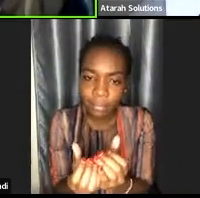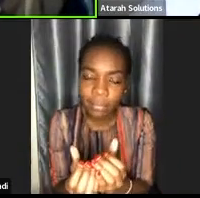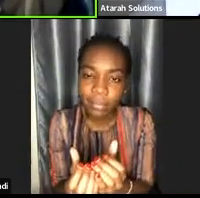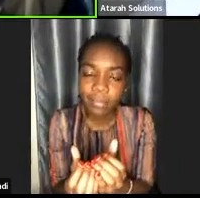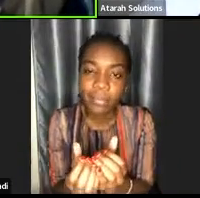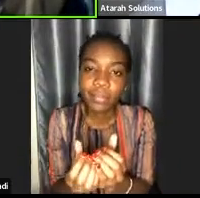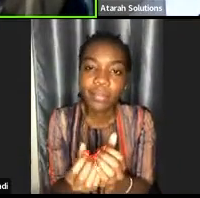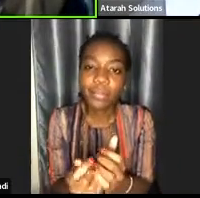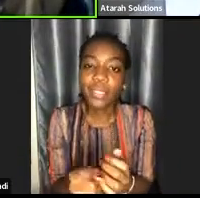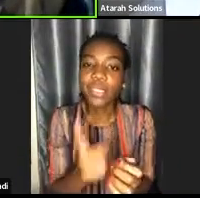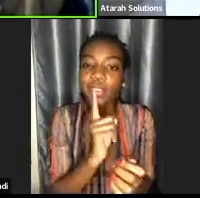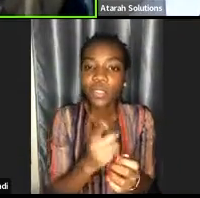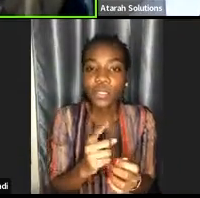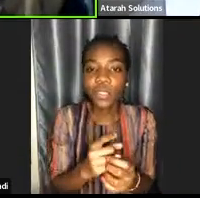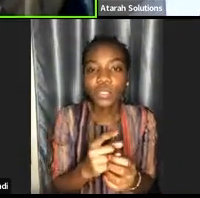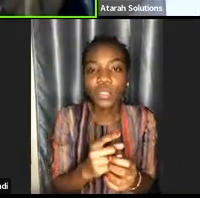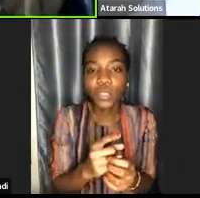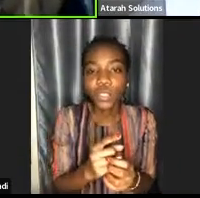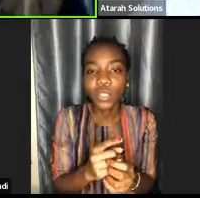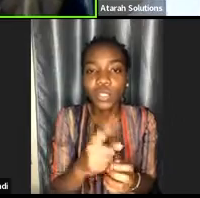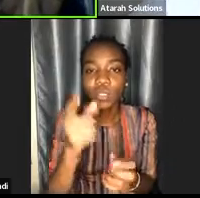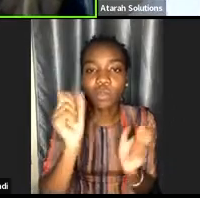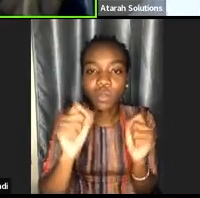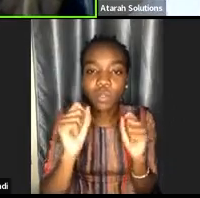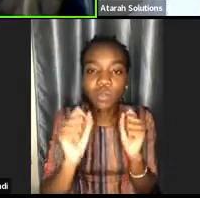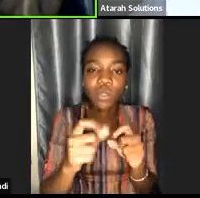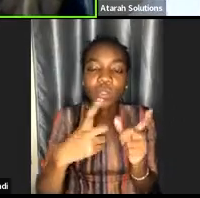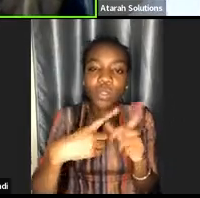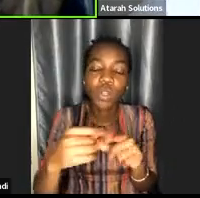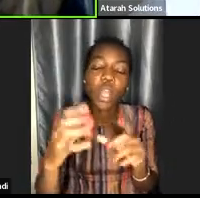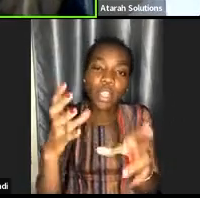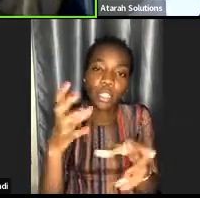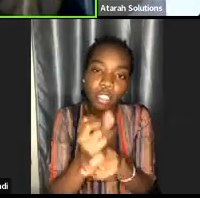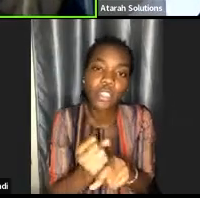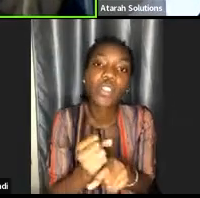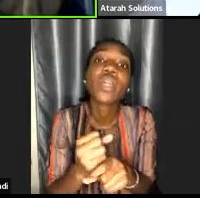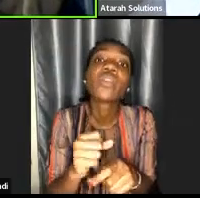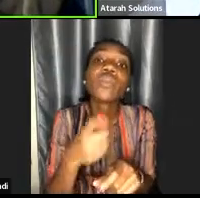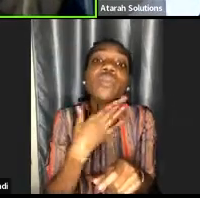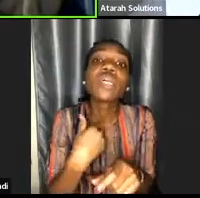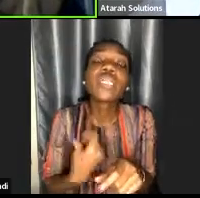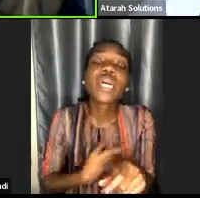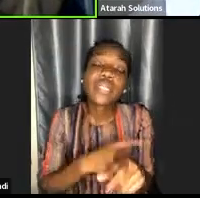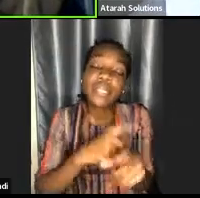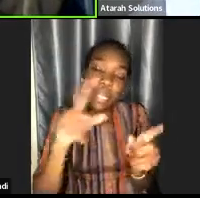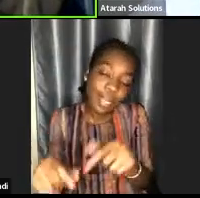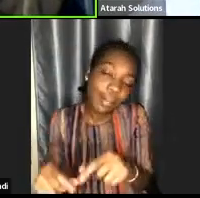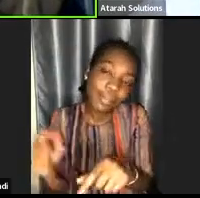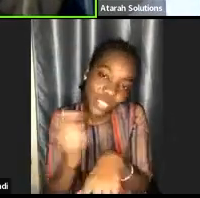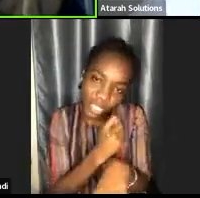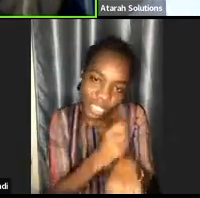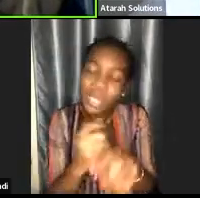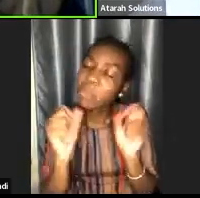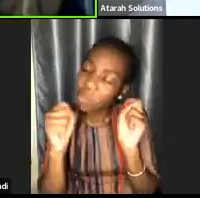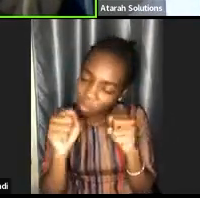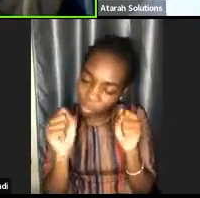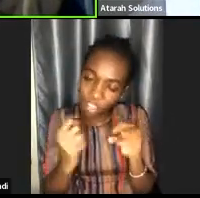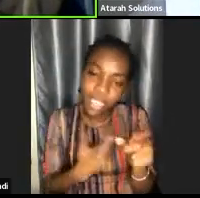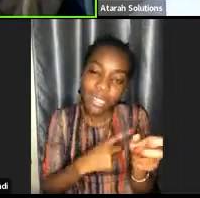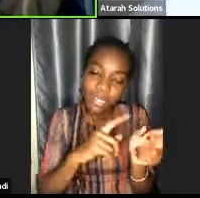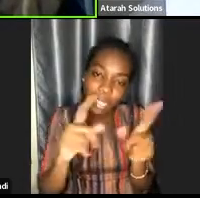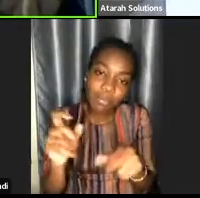an organization which would like for us to come in and train there, we can also come and train there. So besides